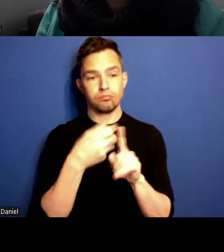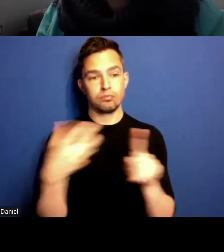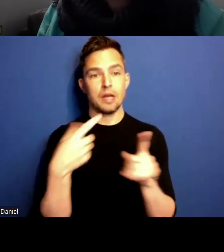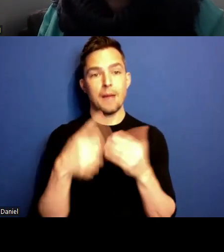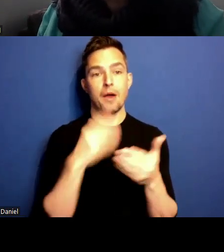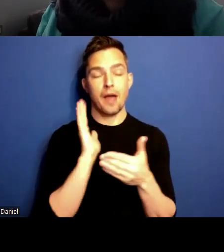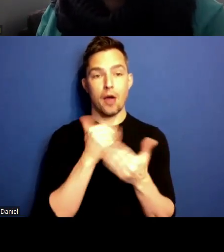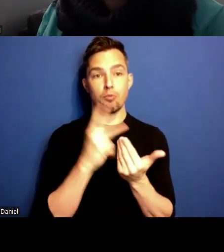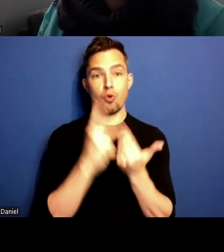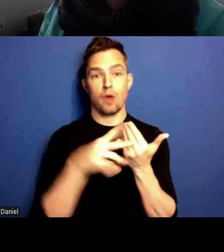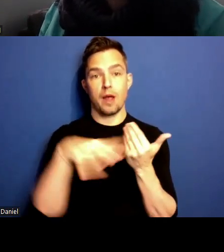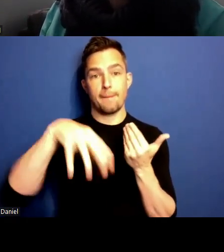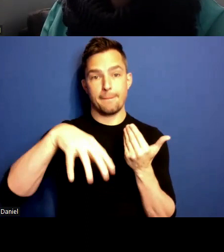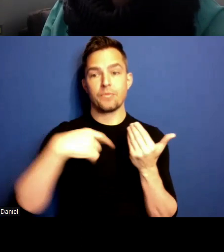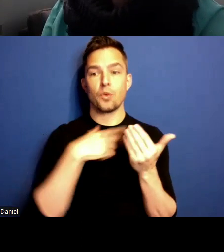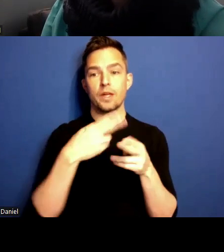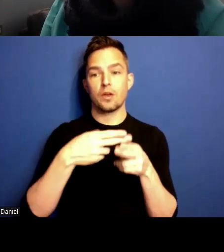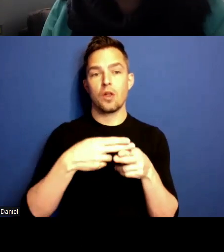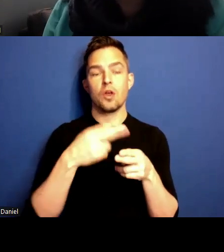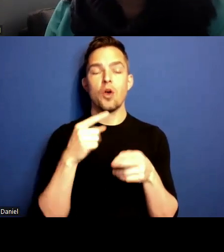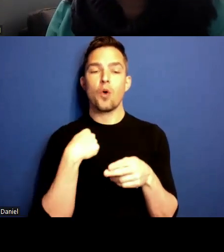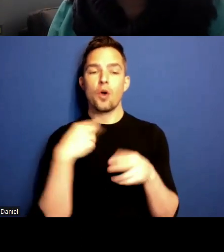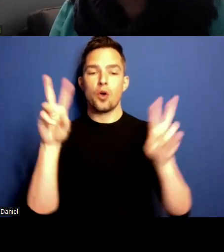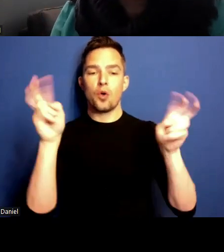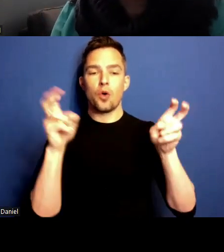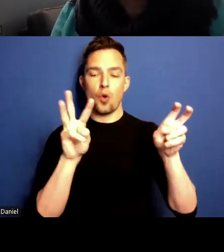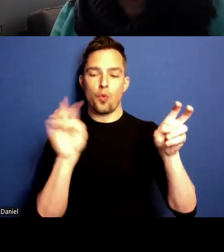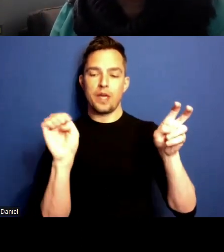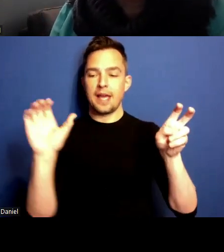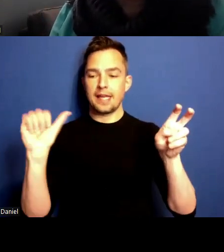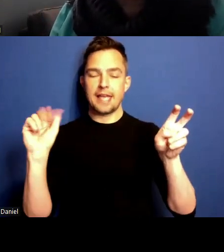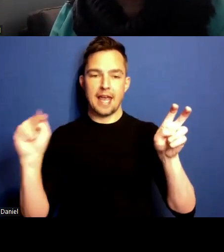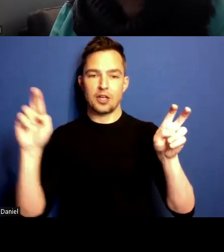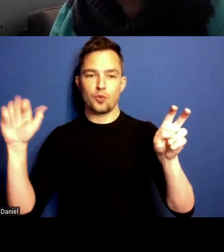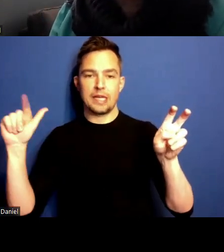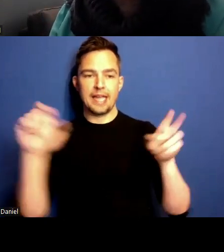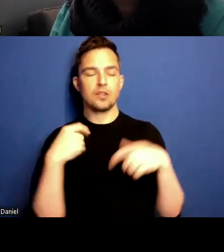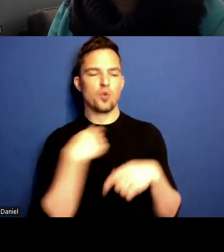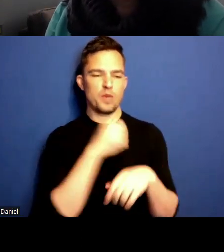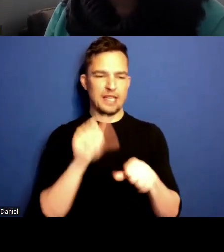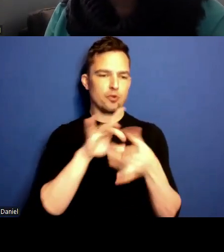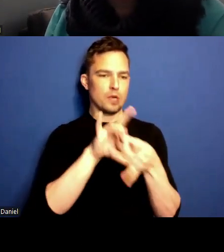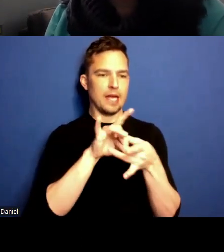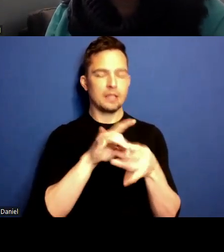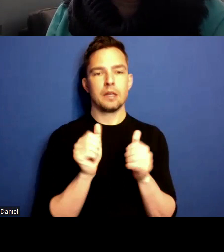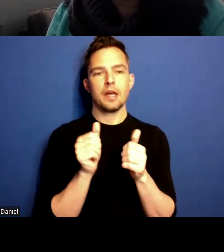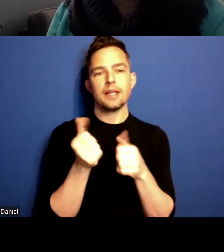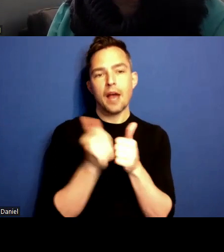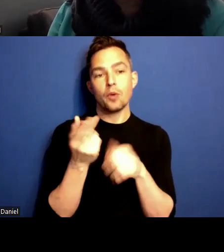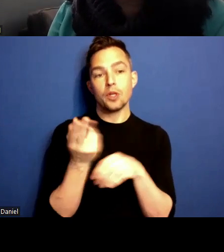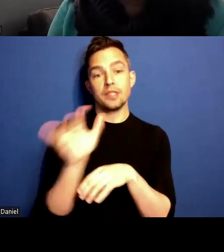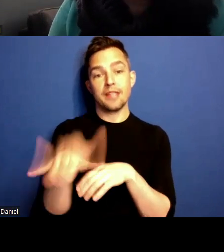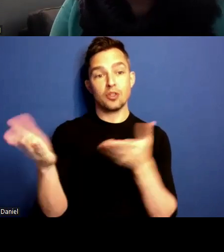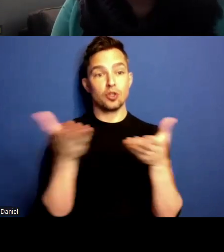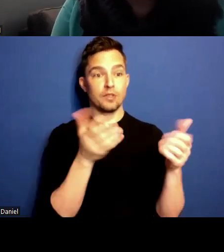our program that we call We Can Relate, and essentially a bit about how we are using that service to